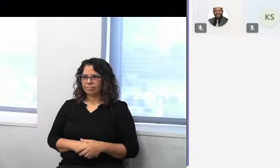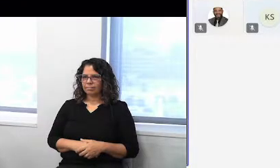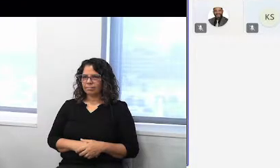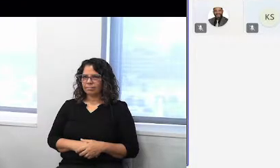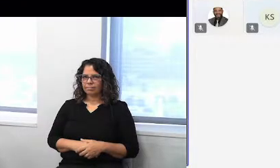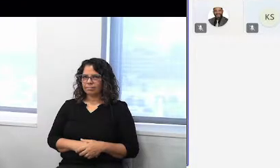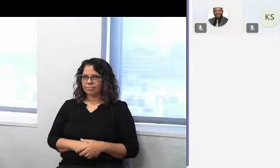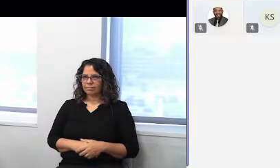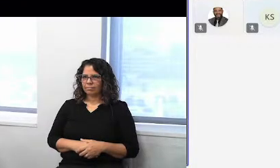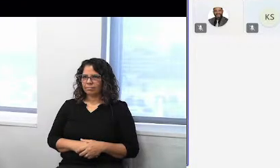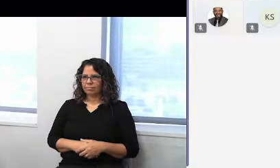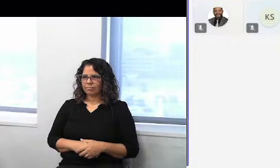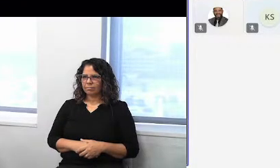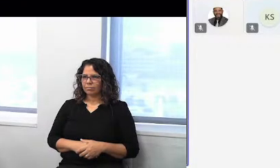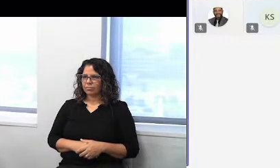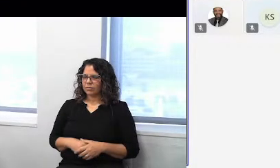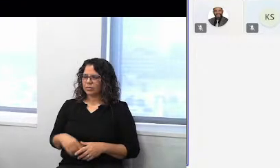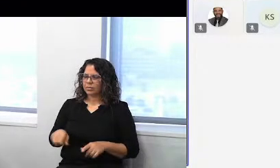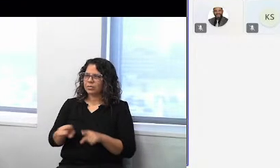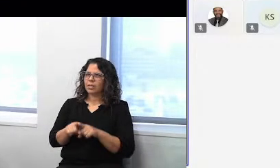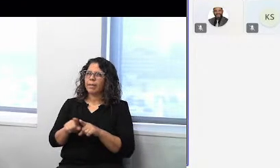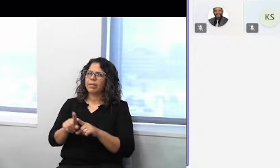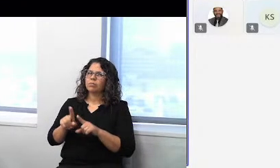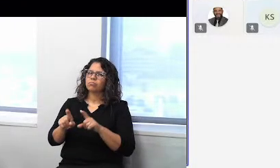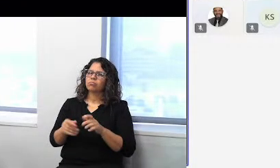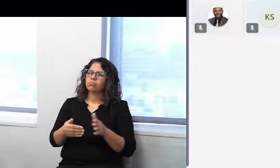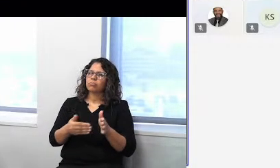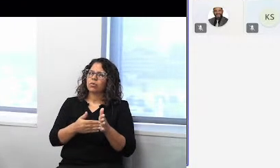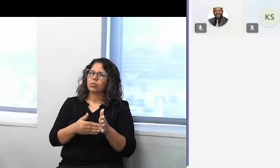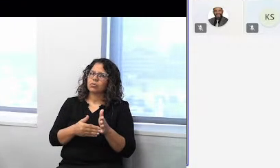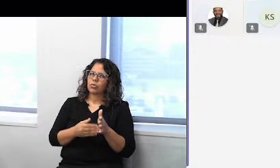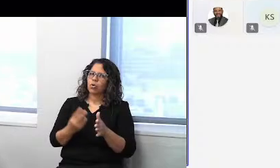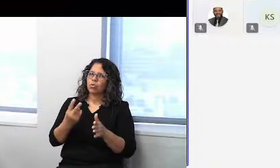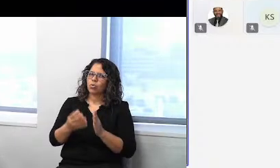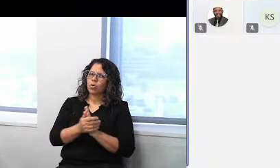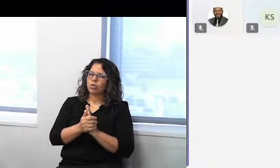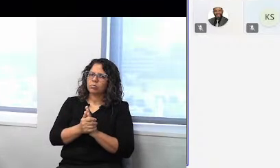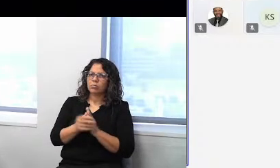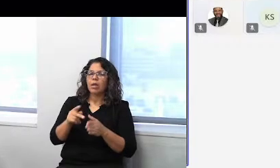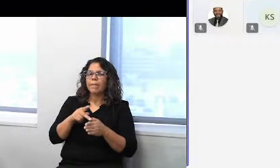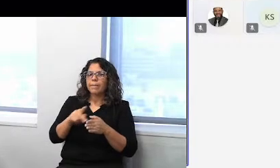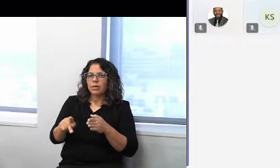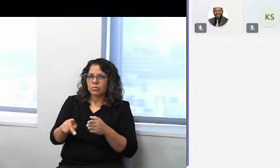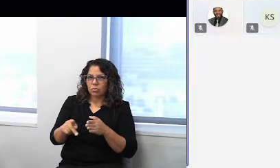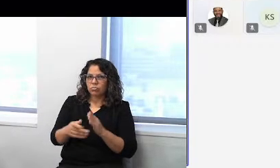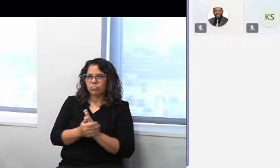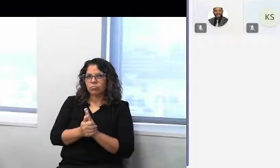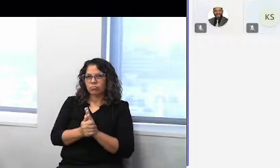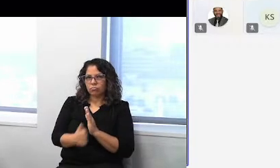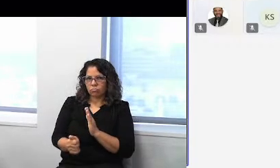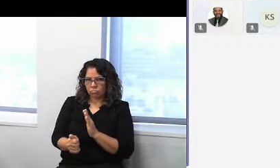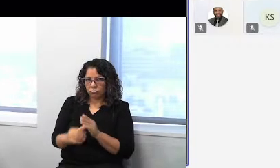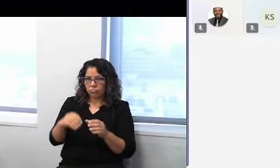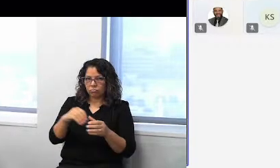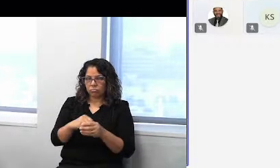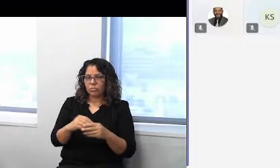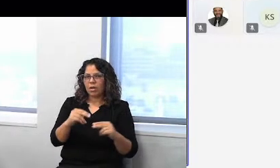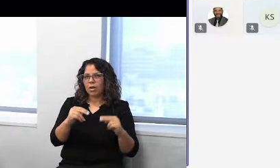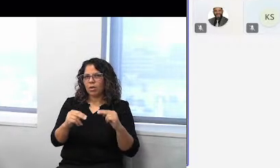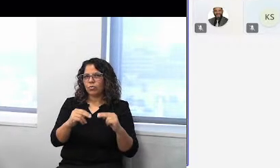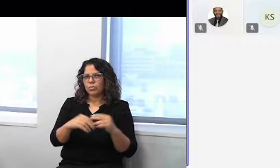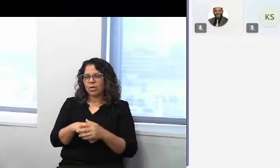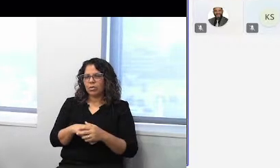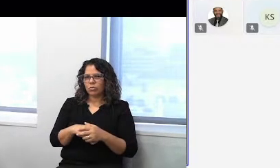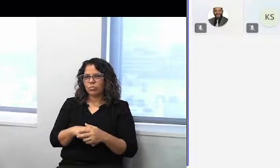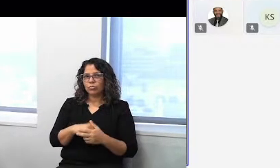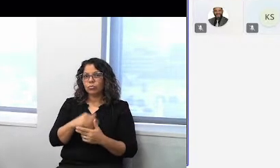cross-examination of our two PREB experts that has to occur. And let me ask who is going to have cross-examination of